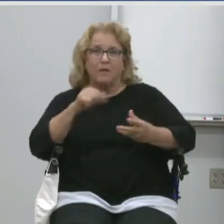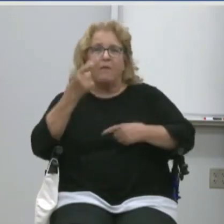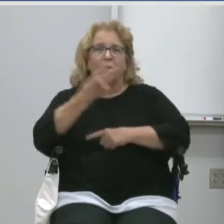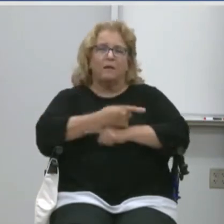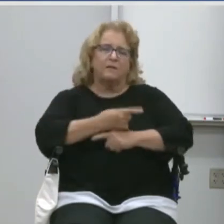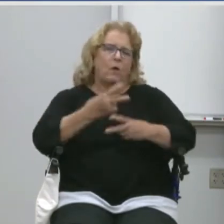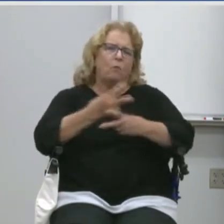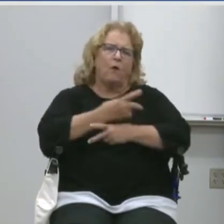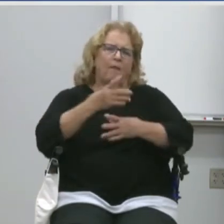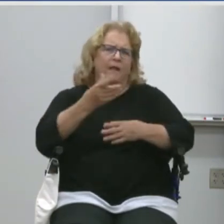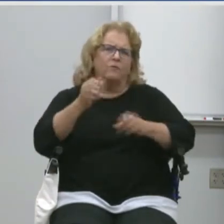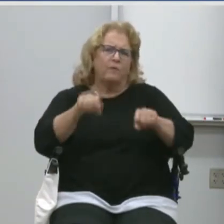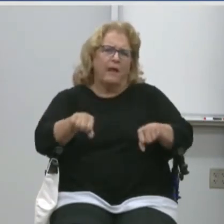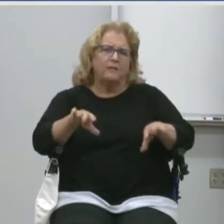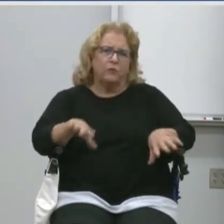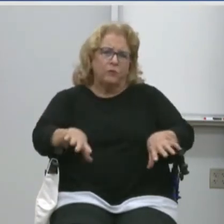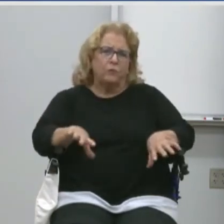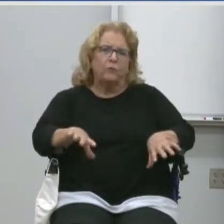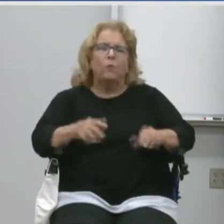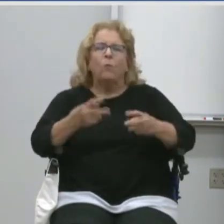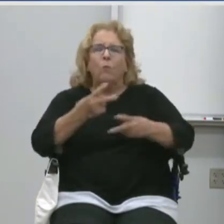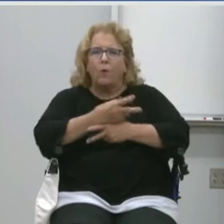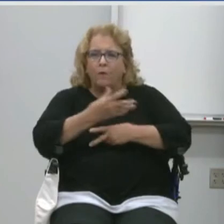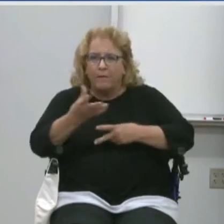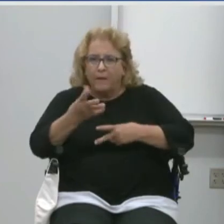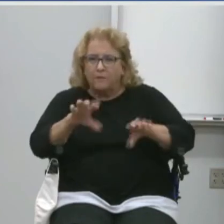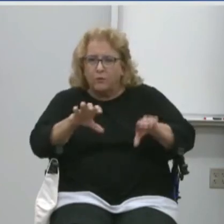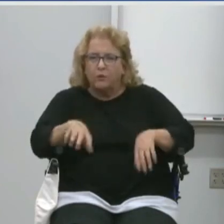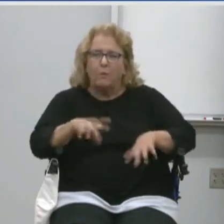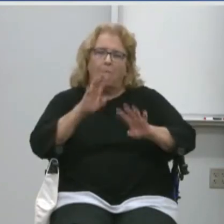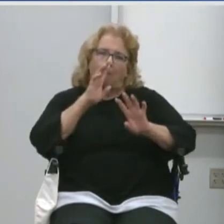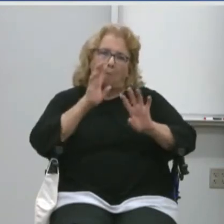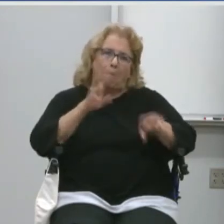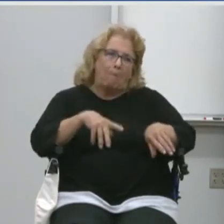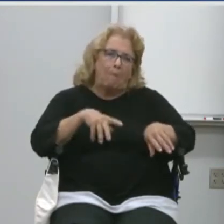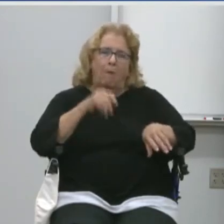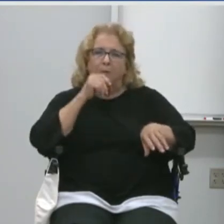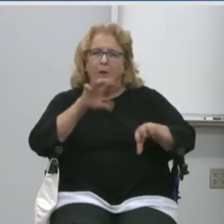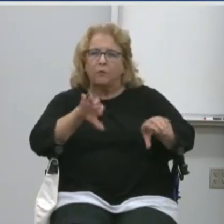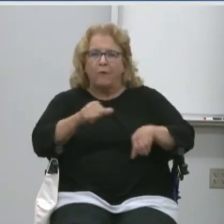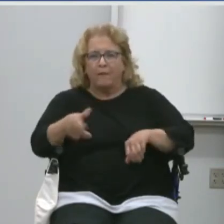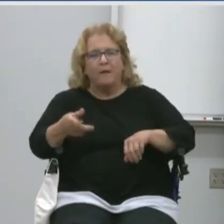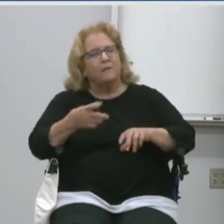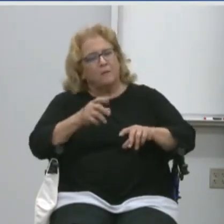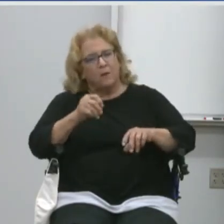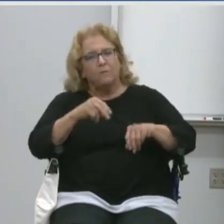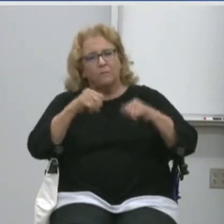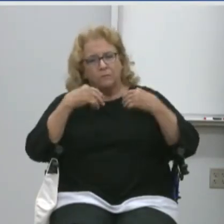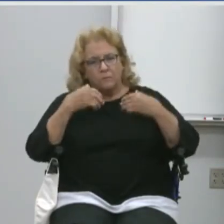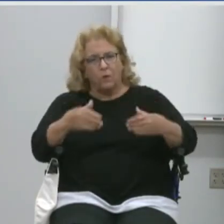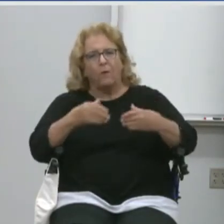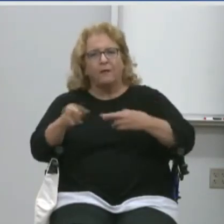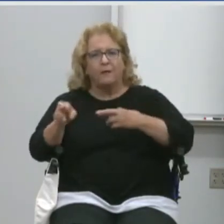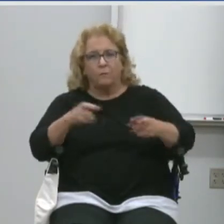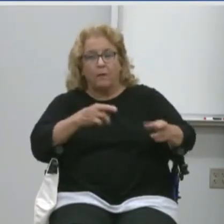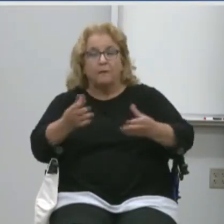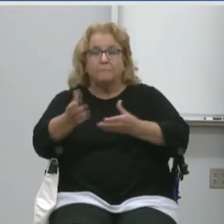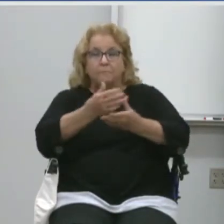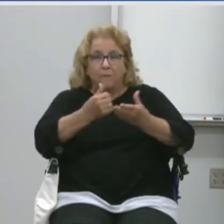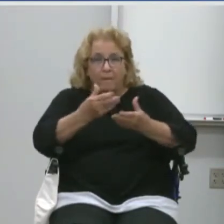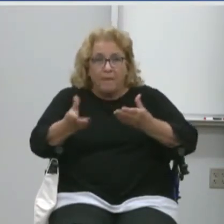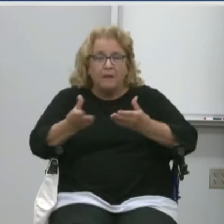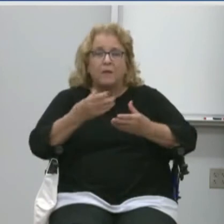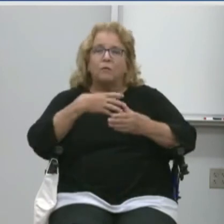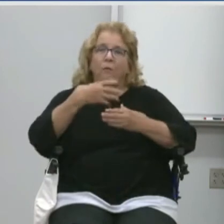you can do. Complacency is deadly. So I would encourage everybody that after you listen to all the information you're going to be presented, to